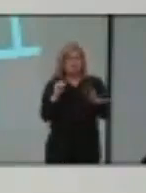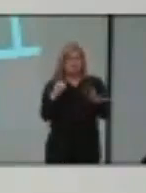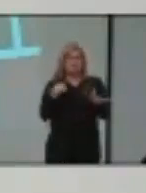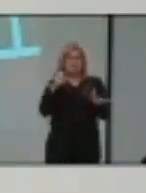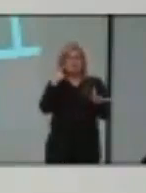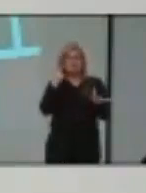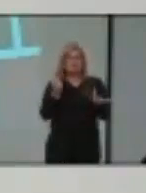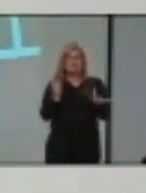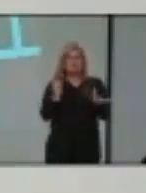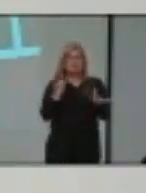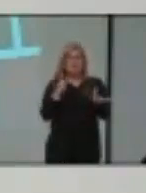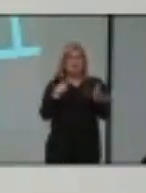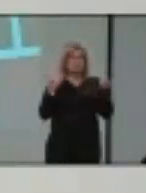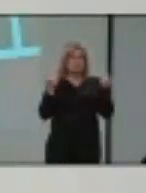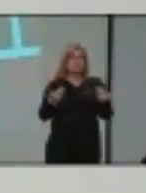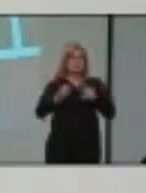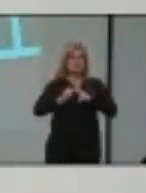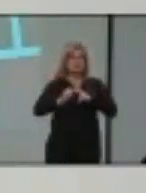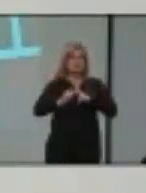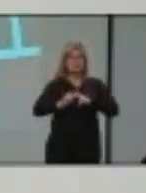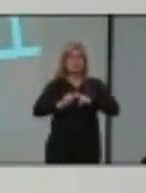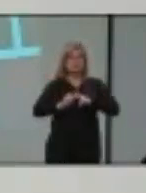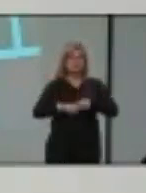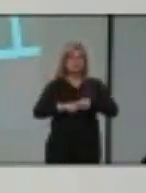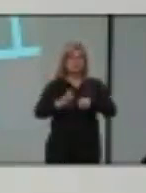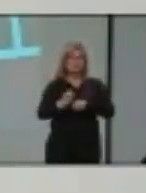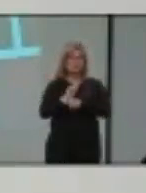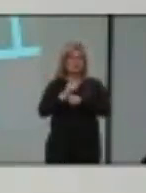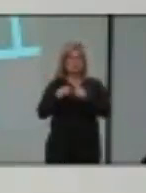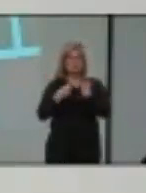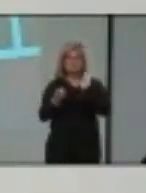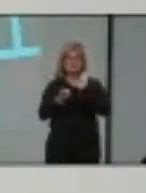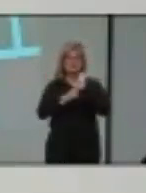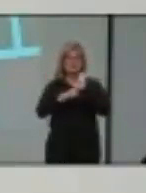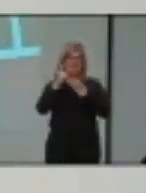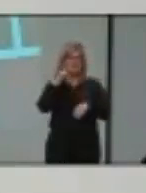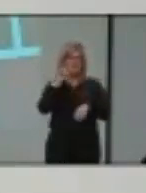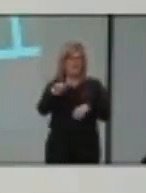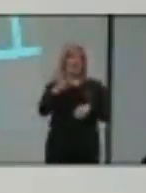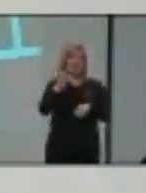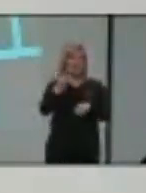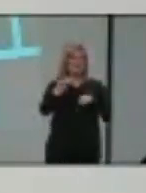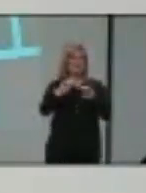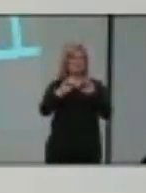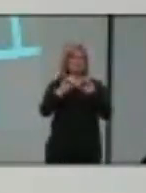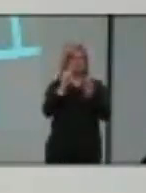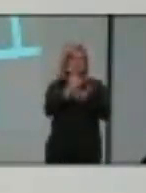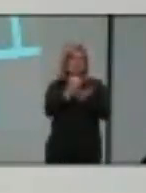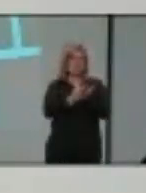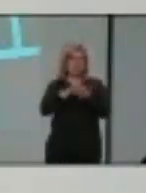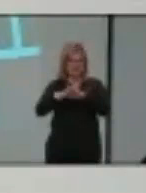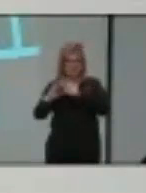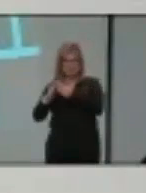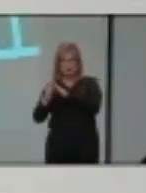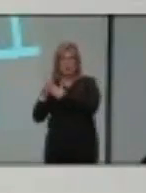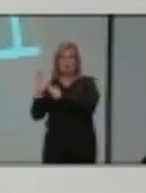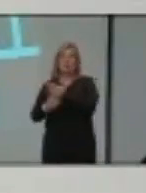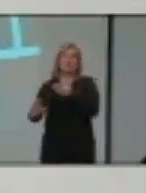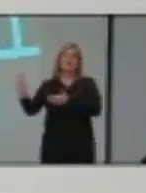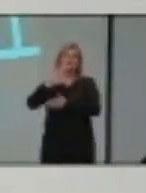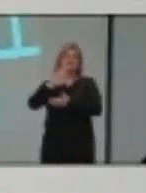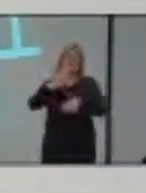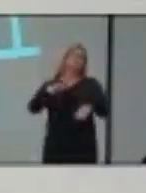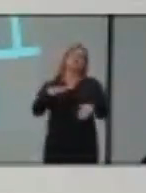was like, all right, I guess I'll do it. So I signed up for the EMT courses at the community college.